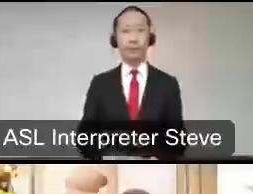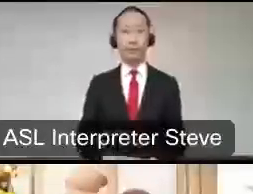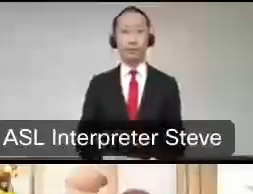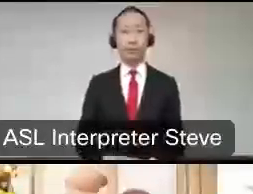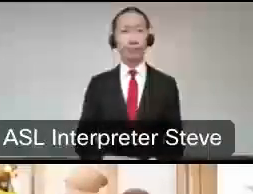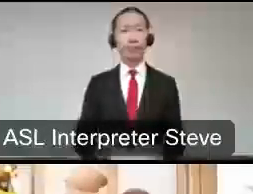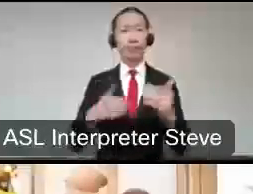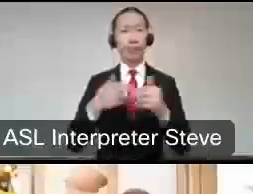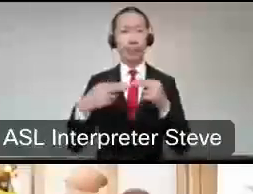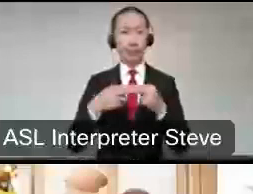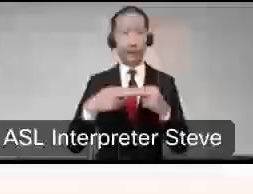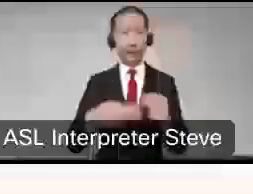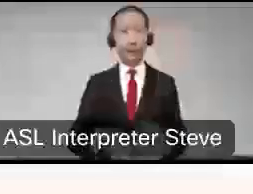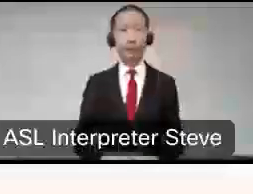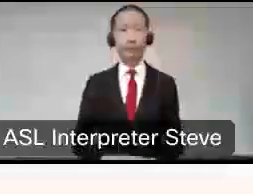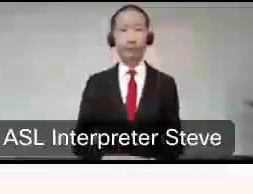Next slide, please.